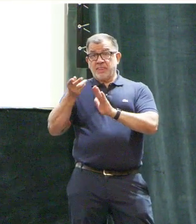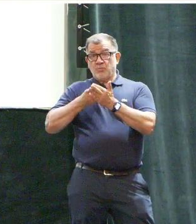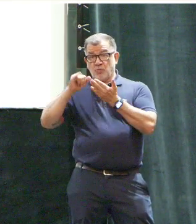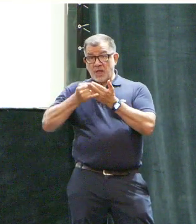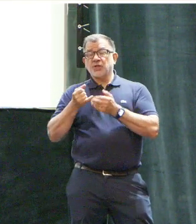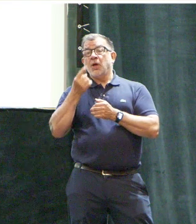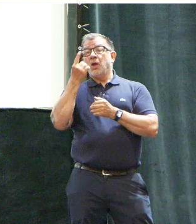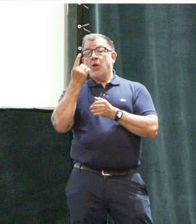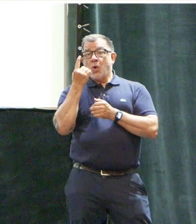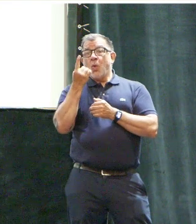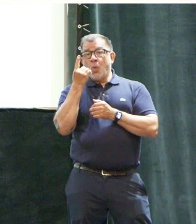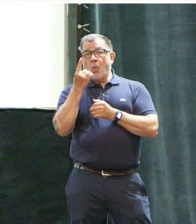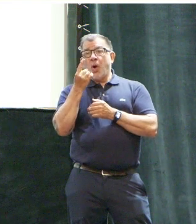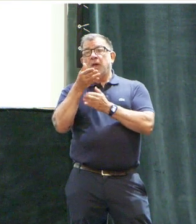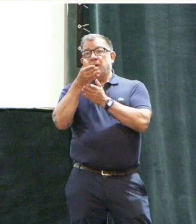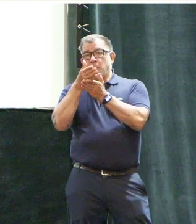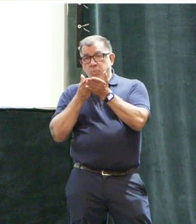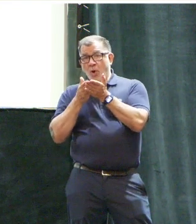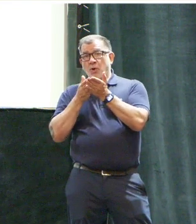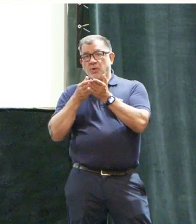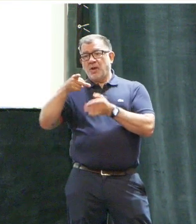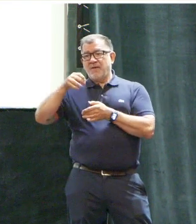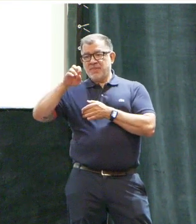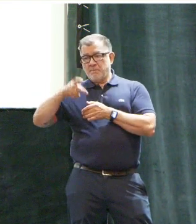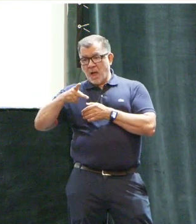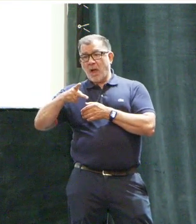of the components, the pump station, is going to be operated by New York City DEP.